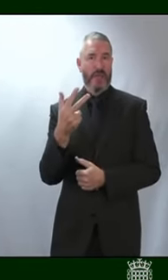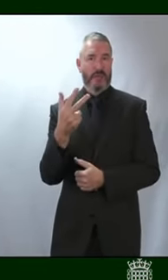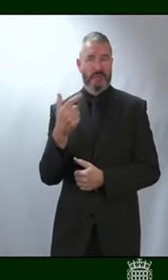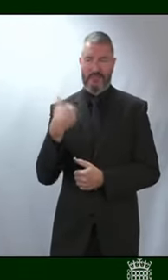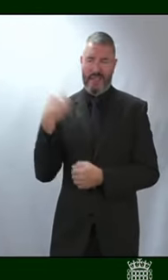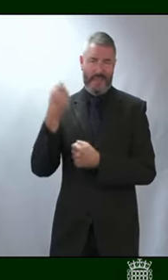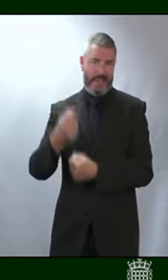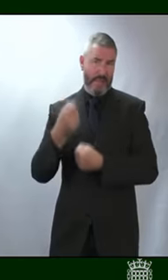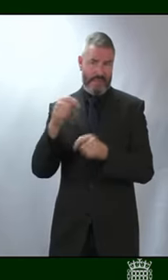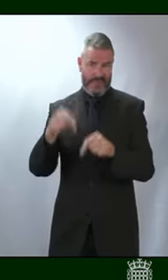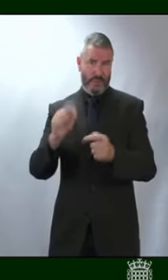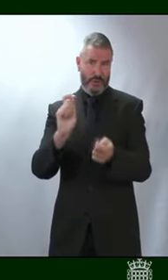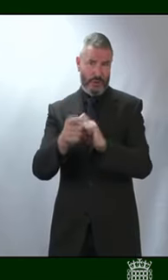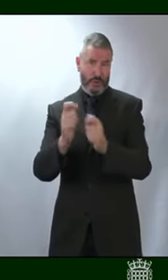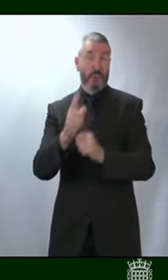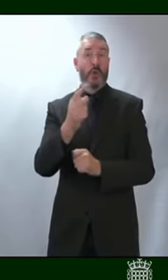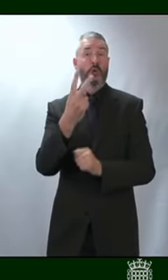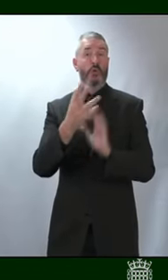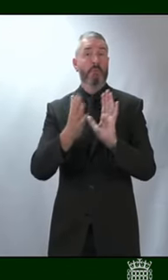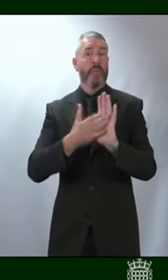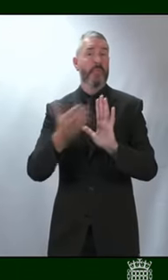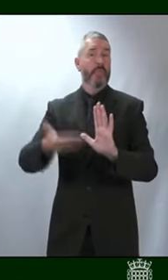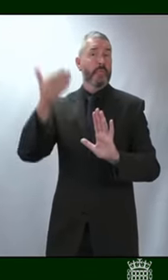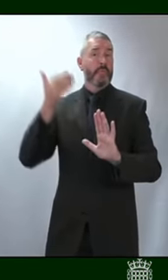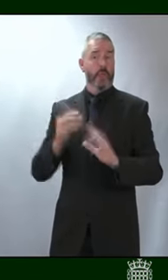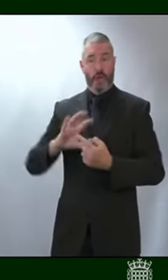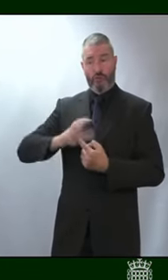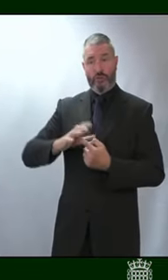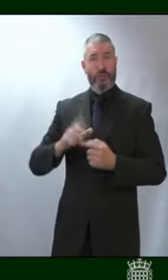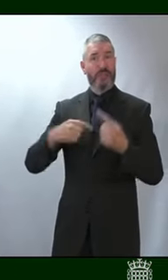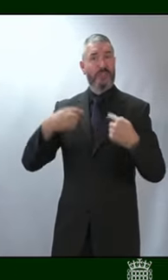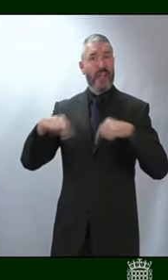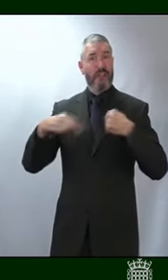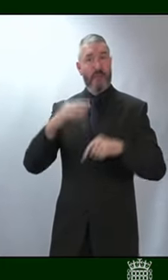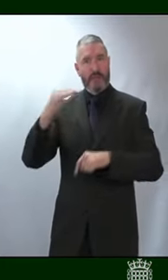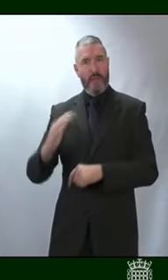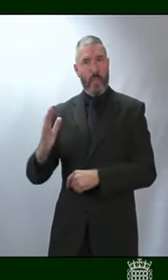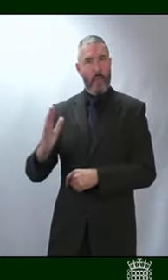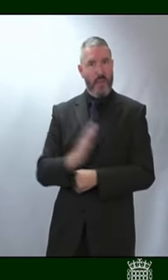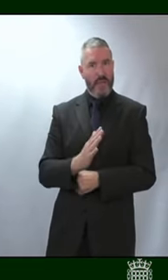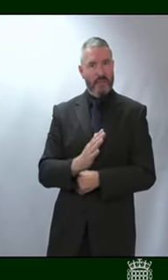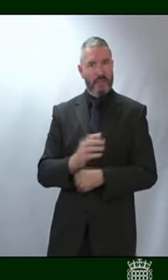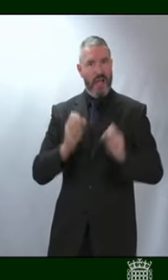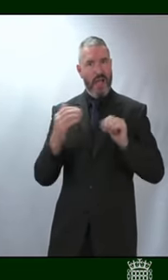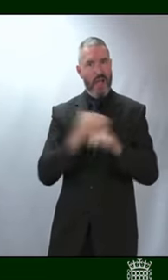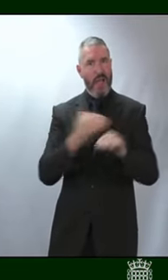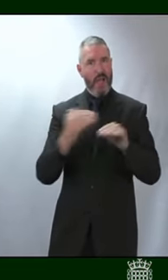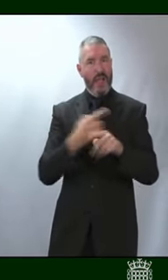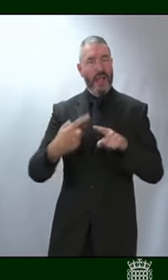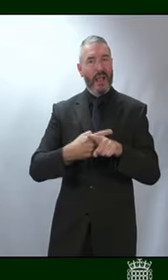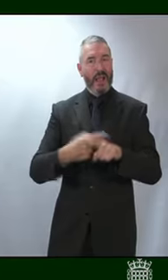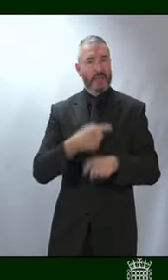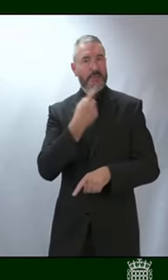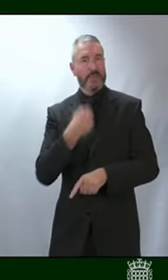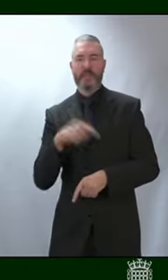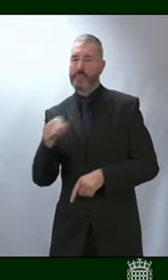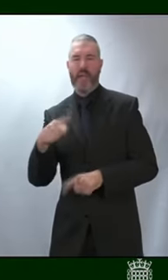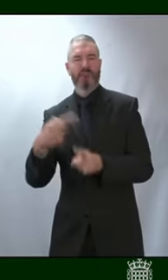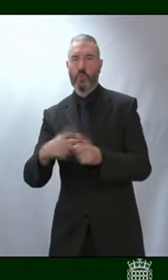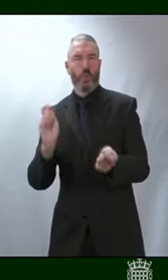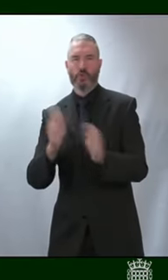for. But 2 months ago, the regional director of the southwest part of Highways England told me this was not going to